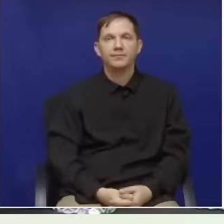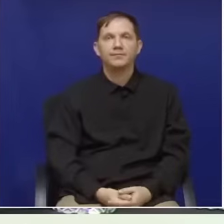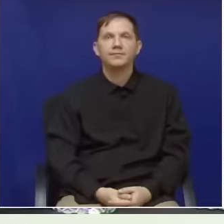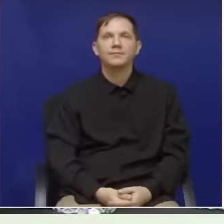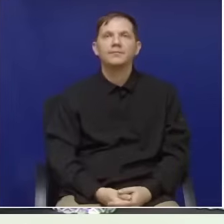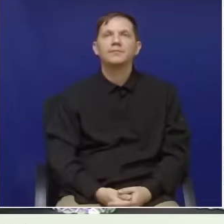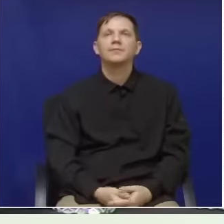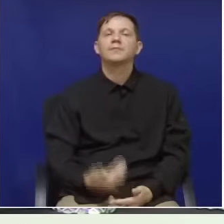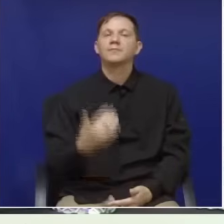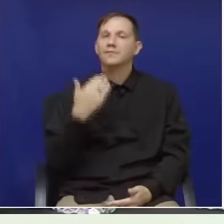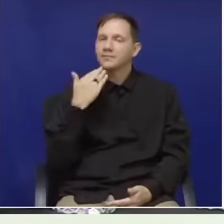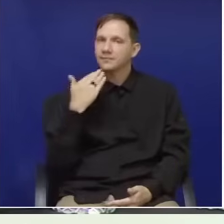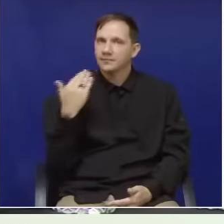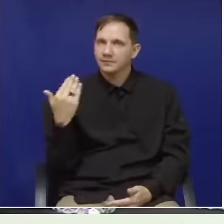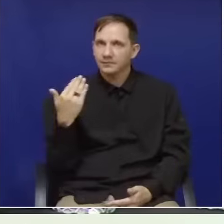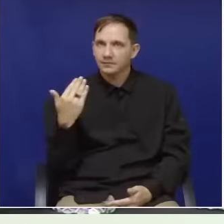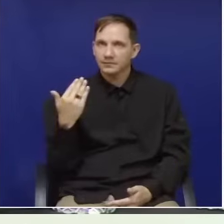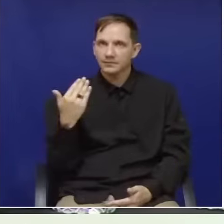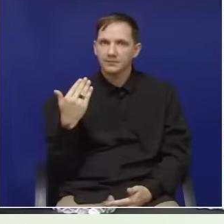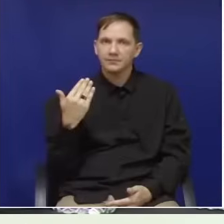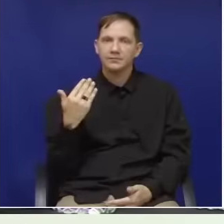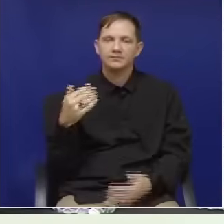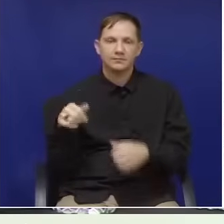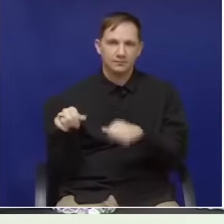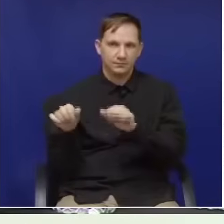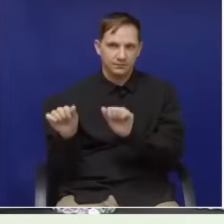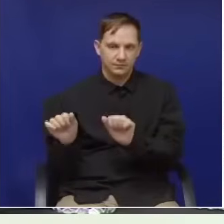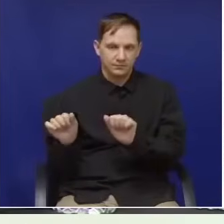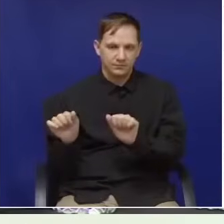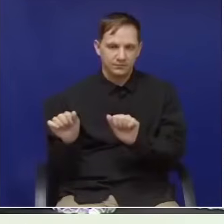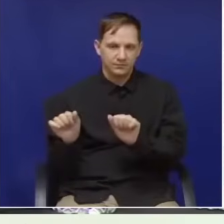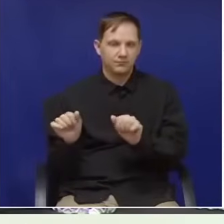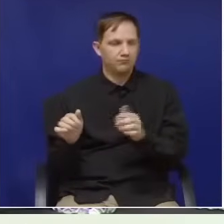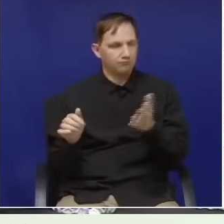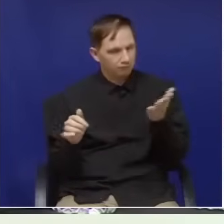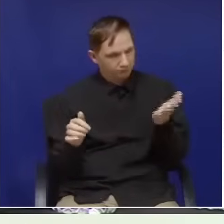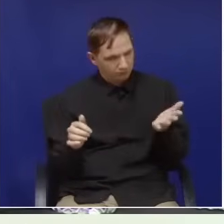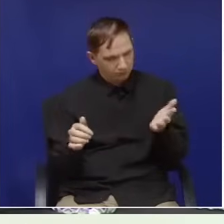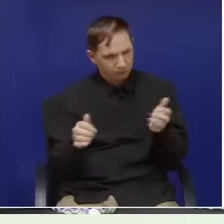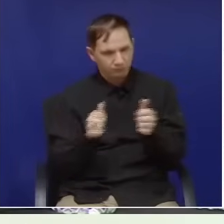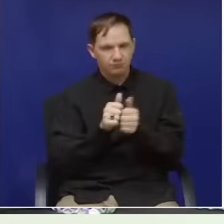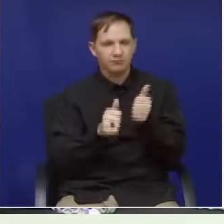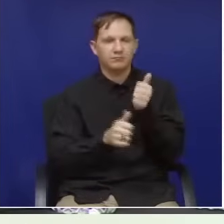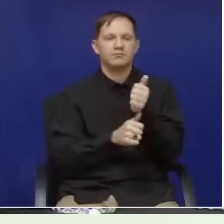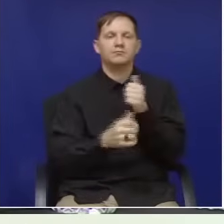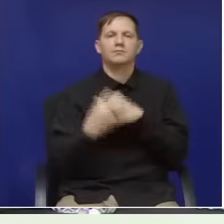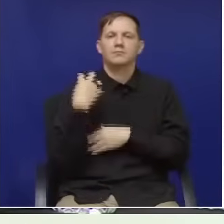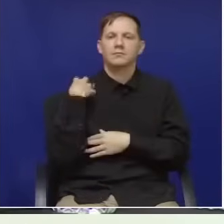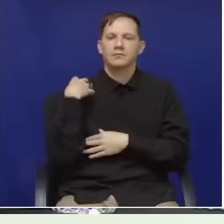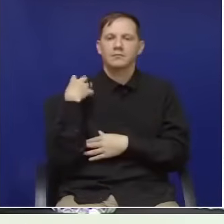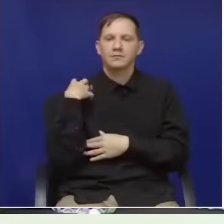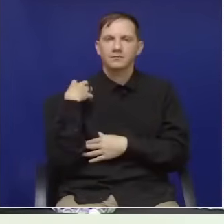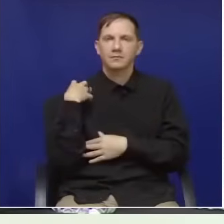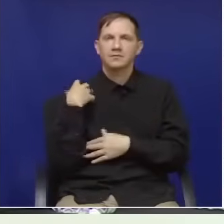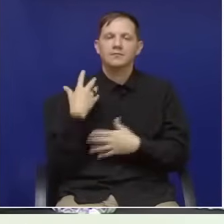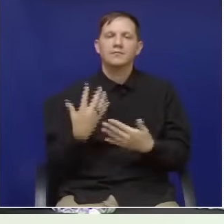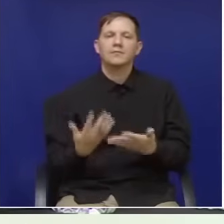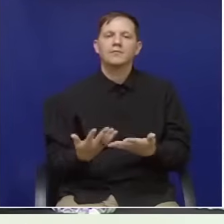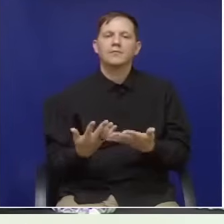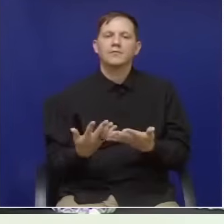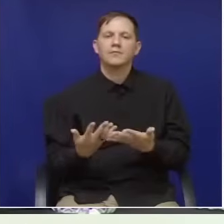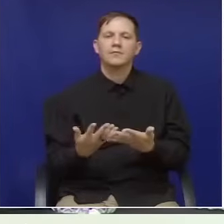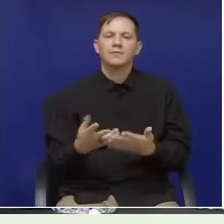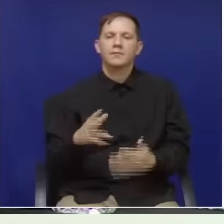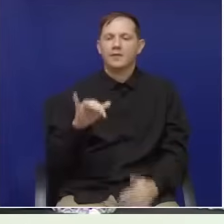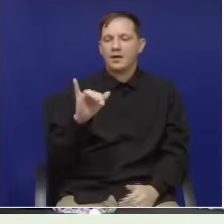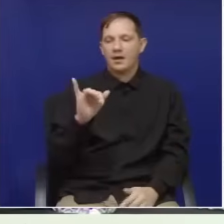Thank you, Honorable Chair. Honorable Deputy Minister, given that